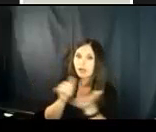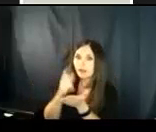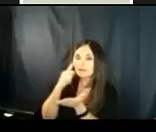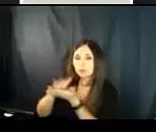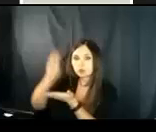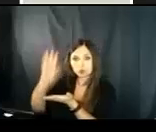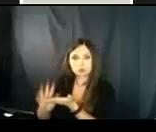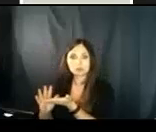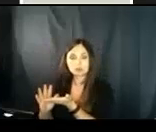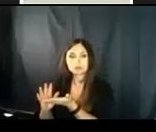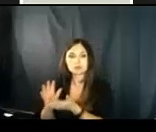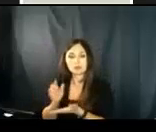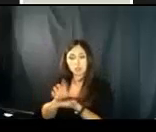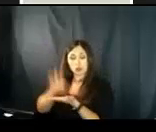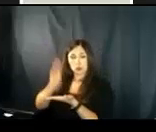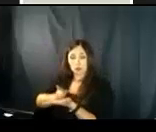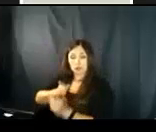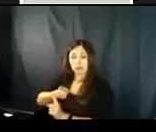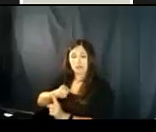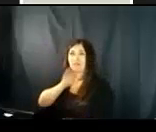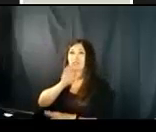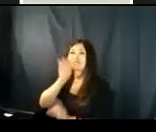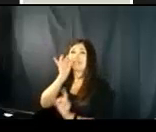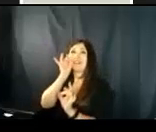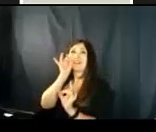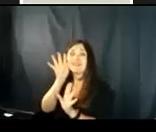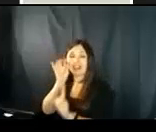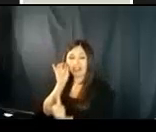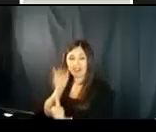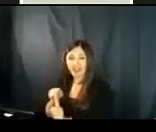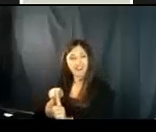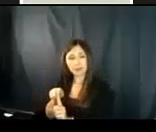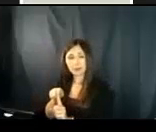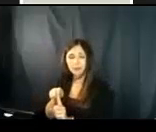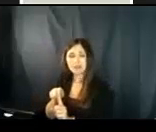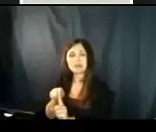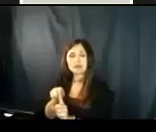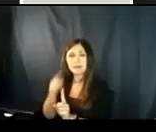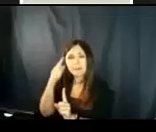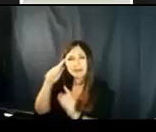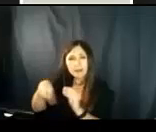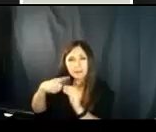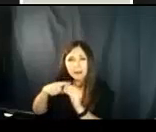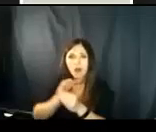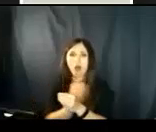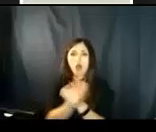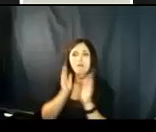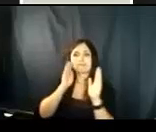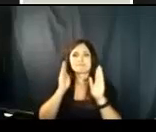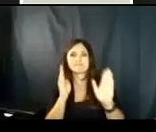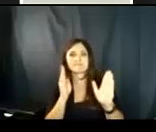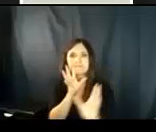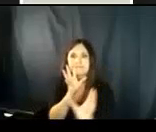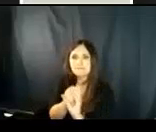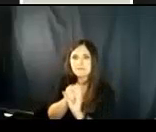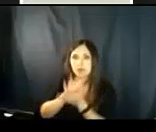student frustration, it's terrible because that's going to, again, think about our engagement and our learning that